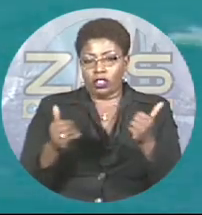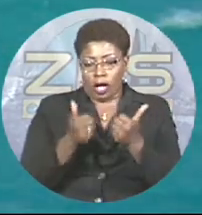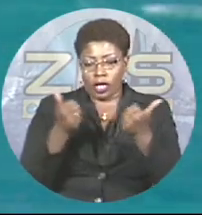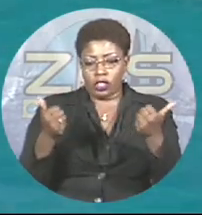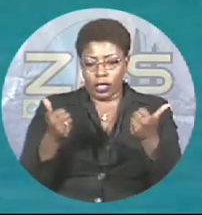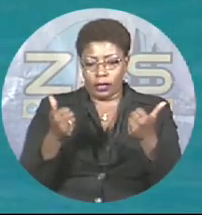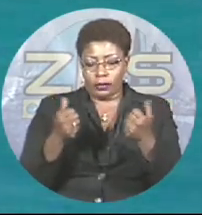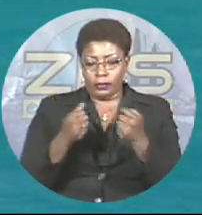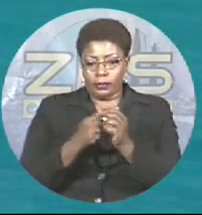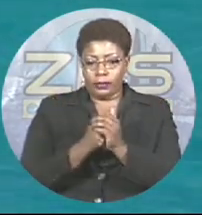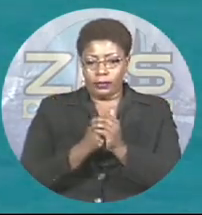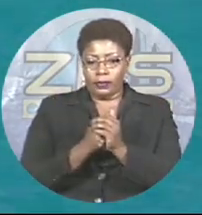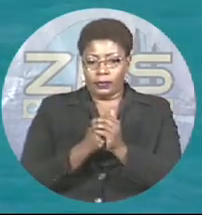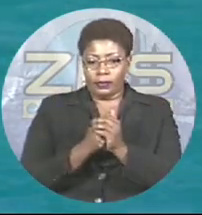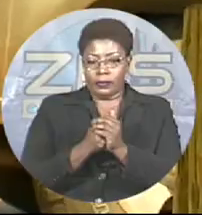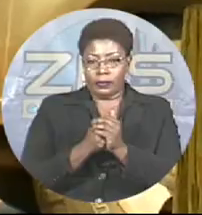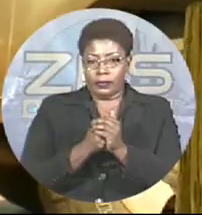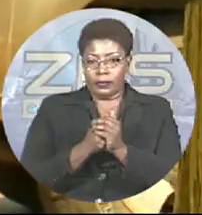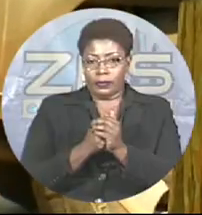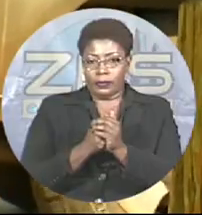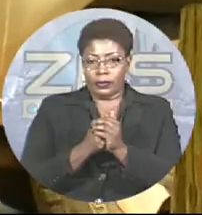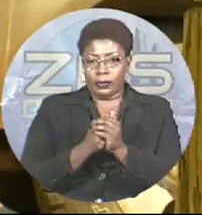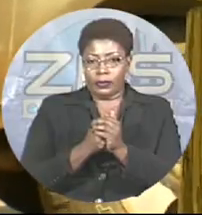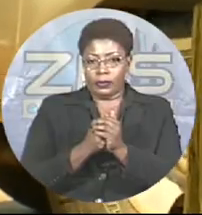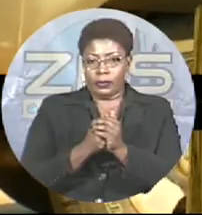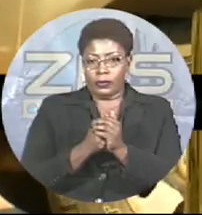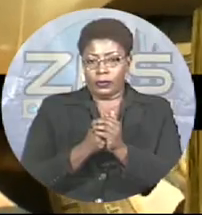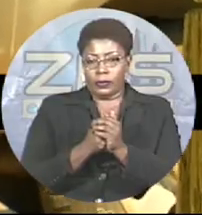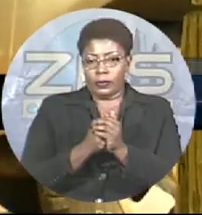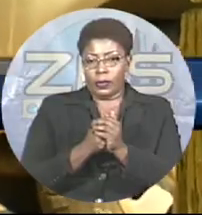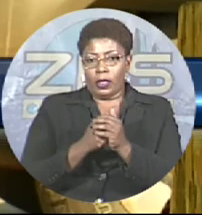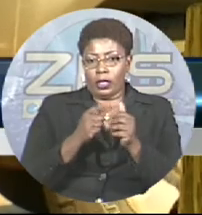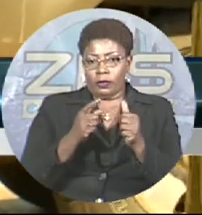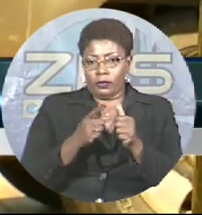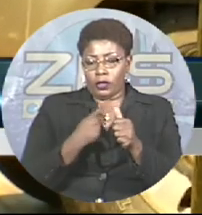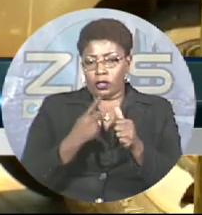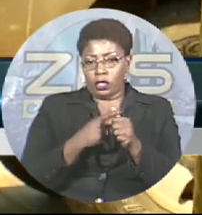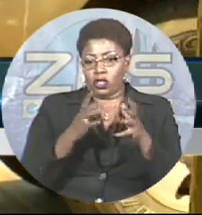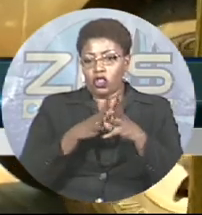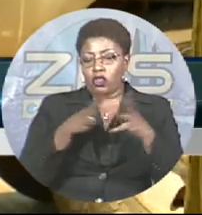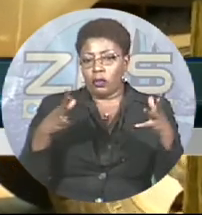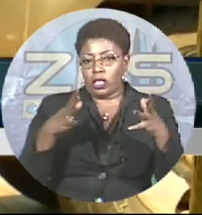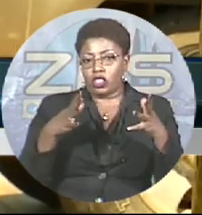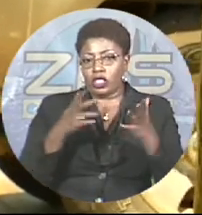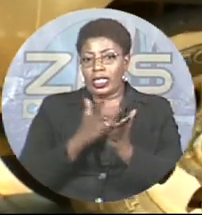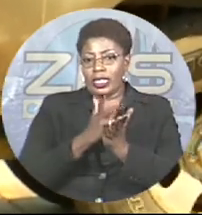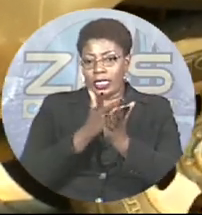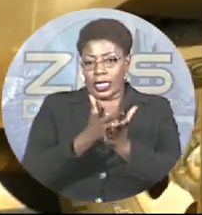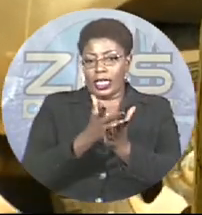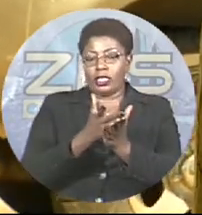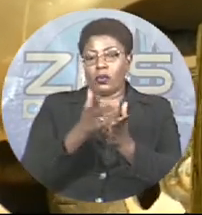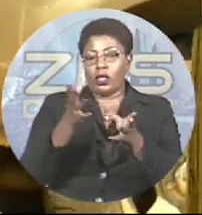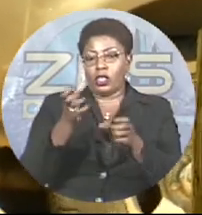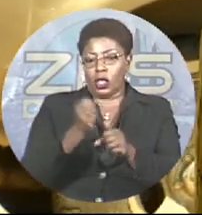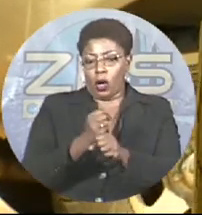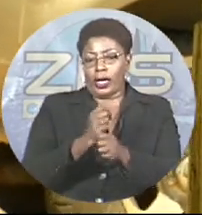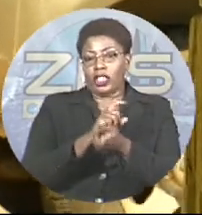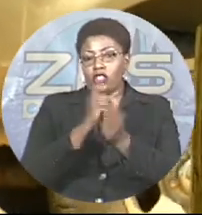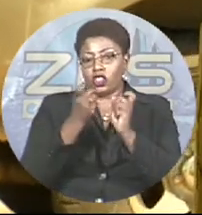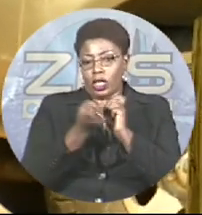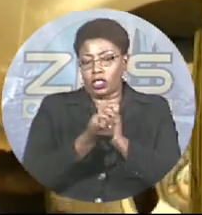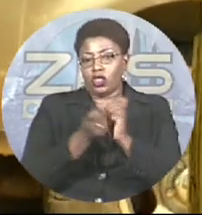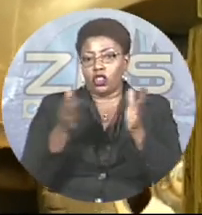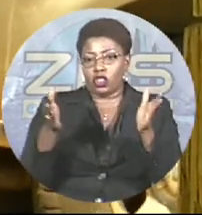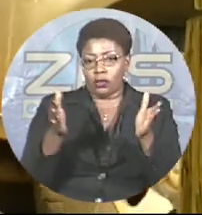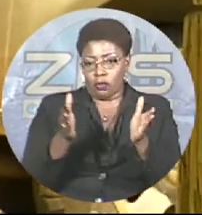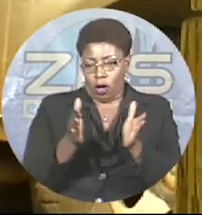almost went to the bottom a few times. We were over-rigged that first race, so much sail. So I actually put on a smaller sail so we could sail more comfortable. And I